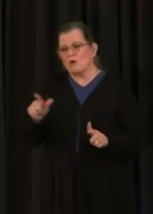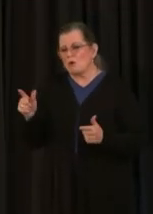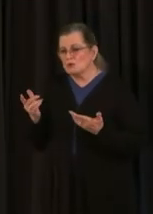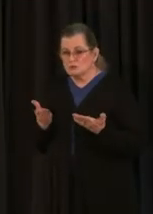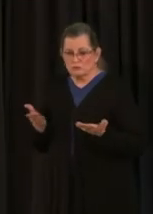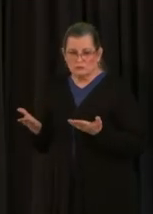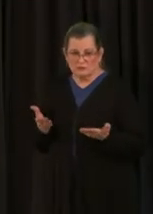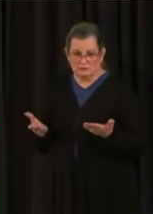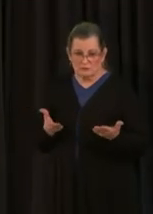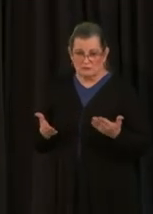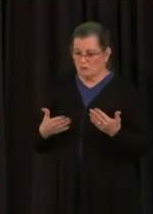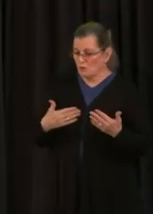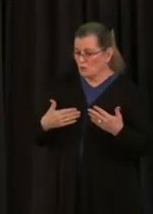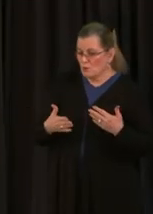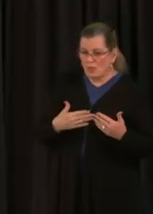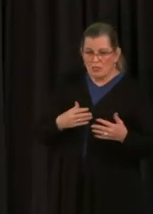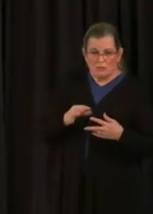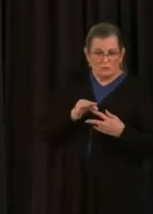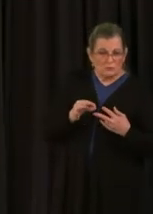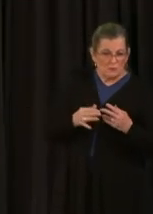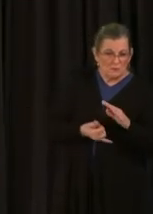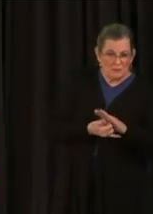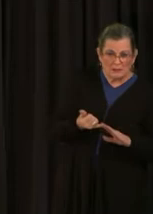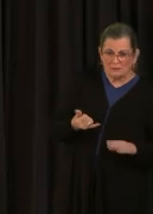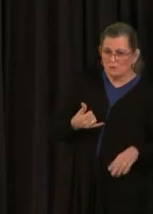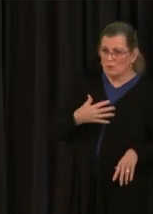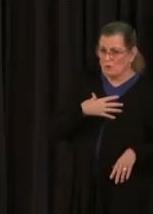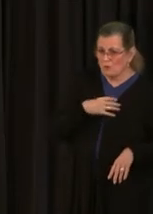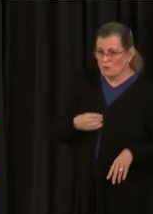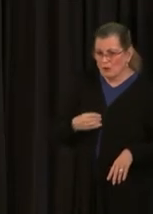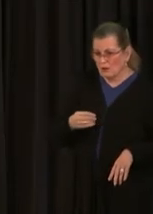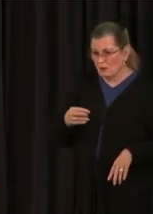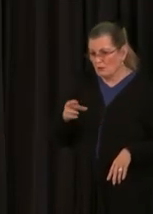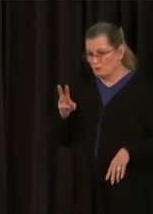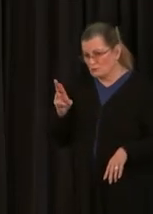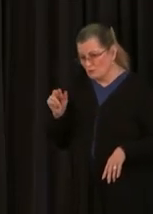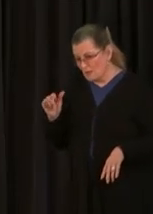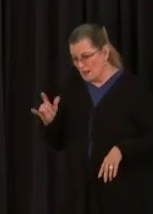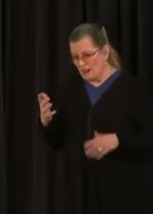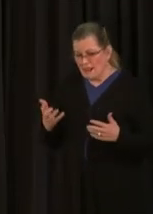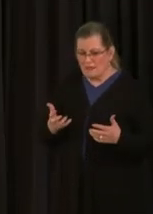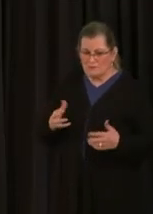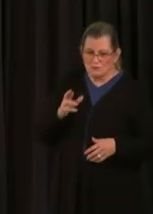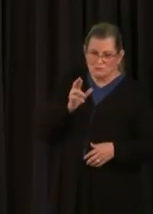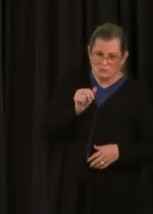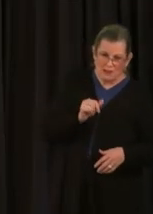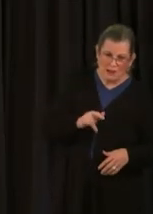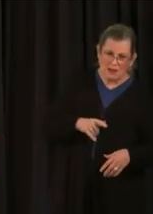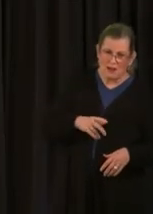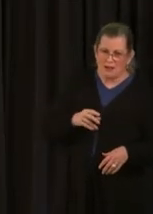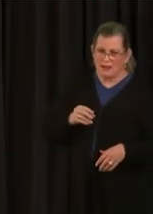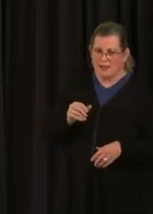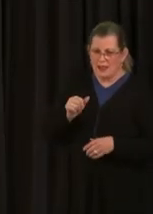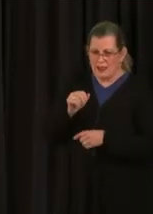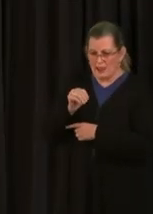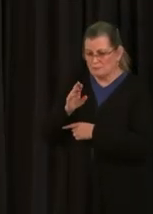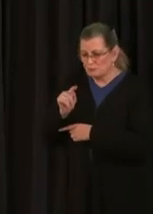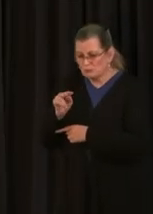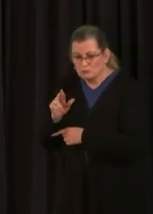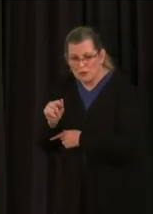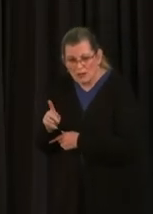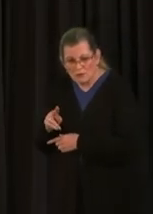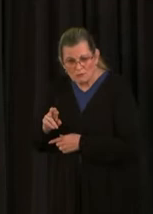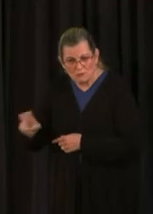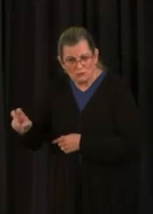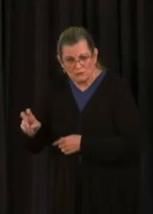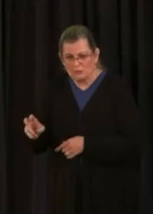January 29th, there was a presidential directive, a security directive through the Transportation Security Administration that gave